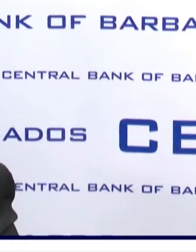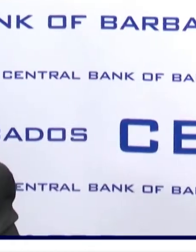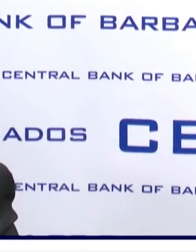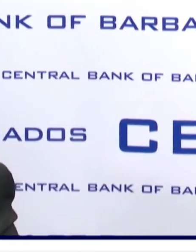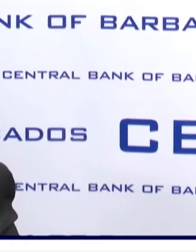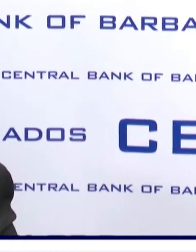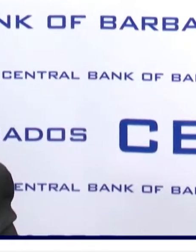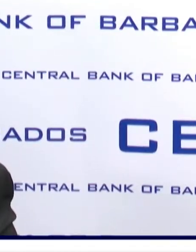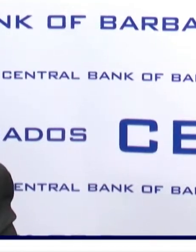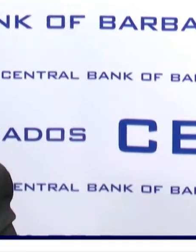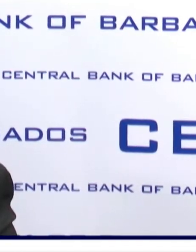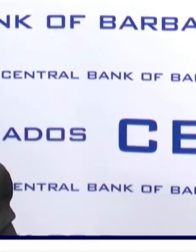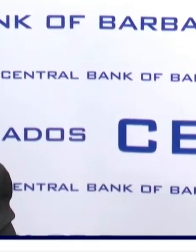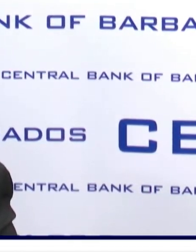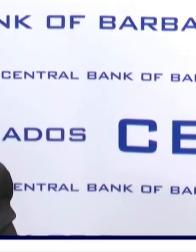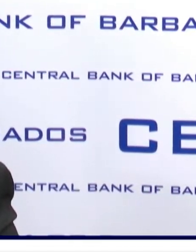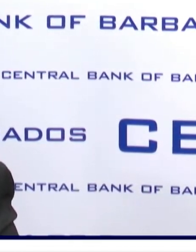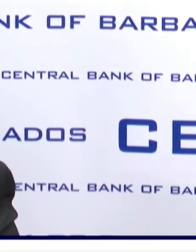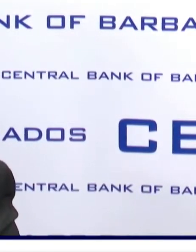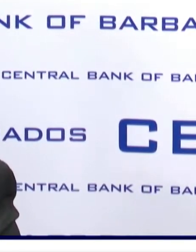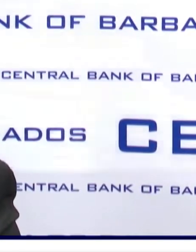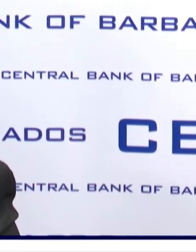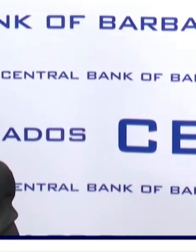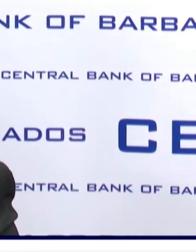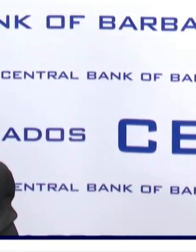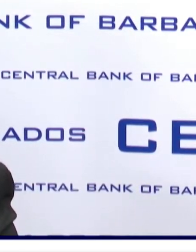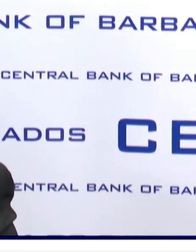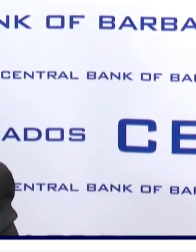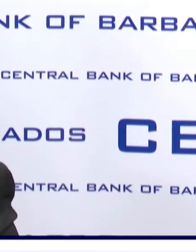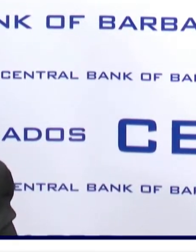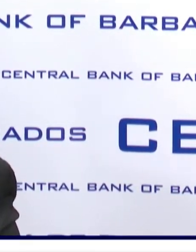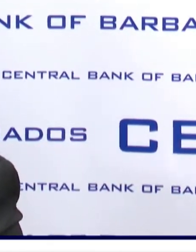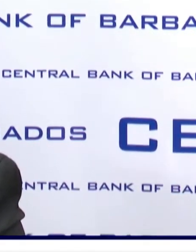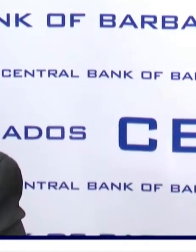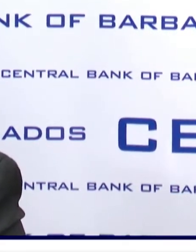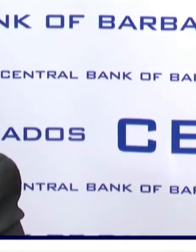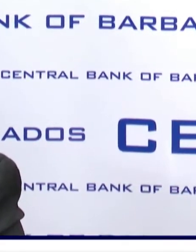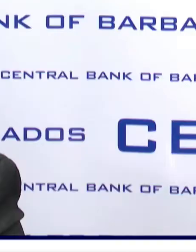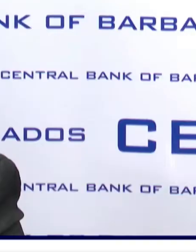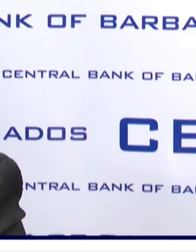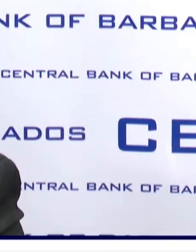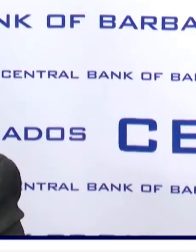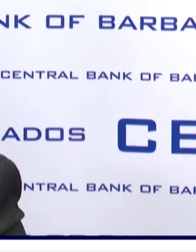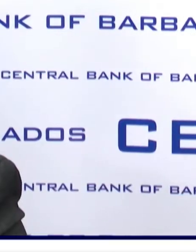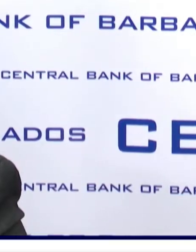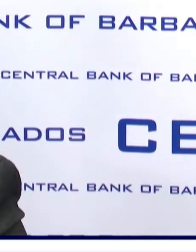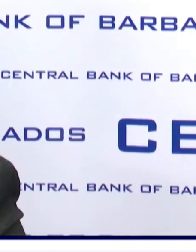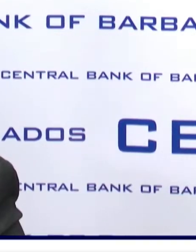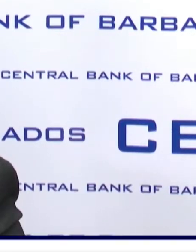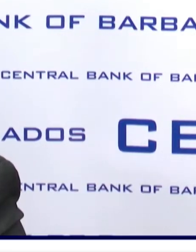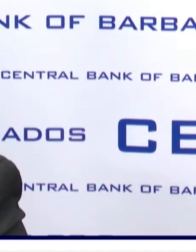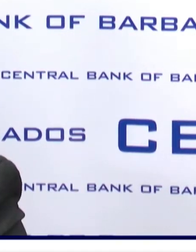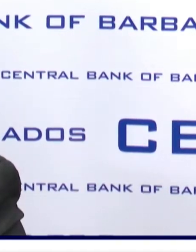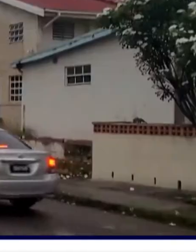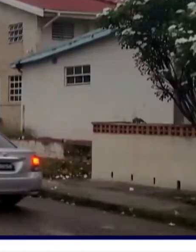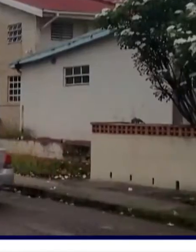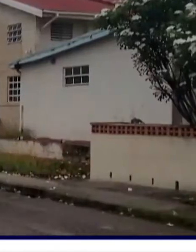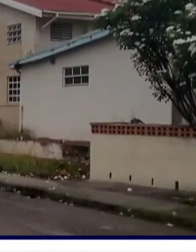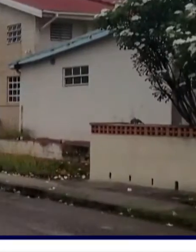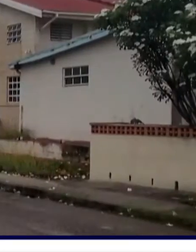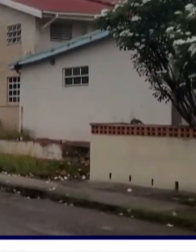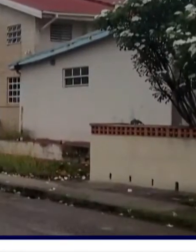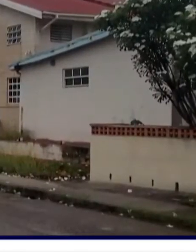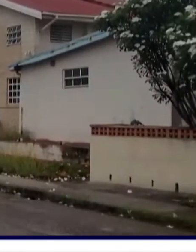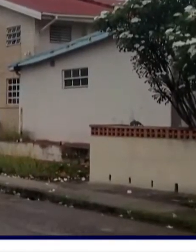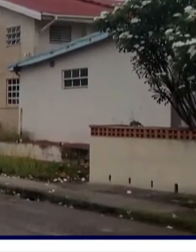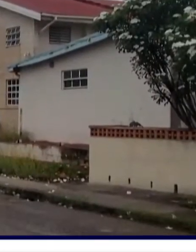of confidence in the local economy with a major investment by a local bank in Boss Plus bonds. The BWA